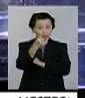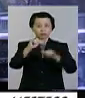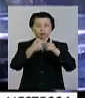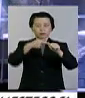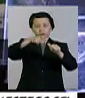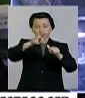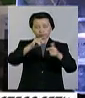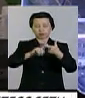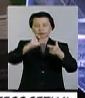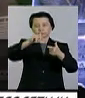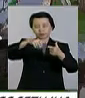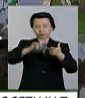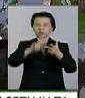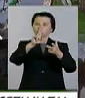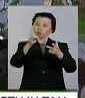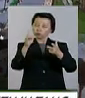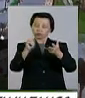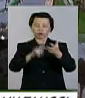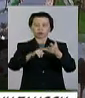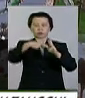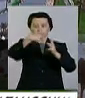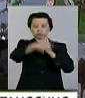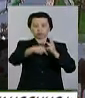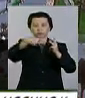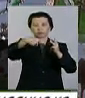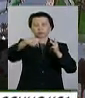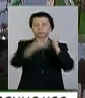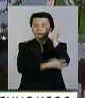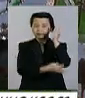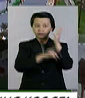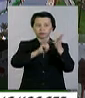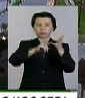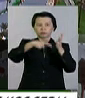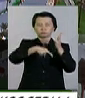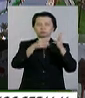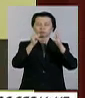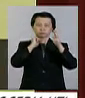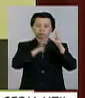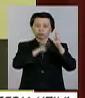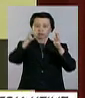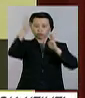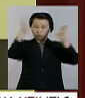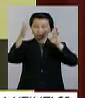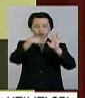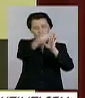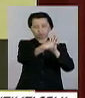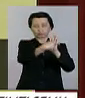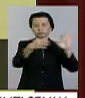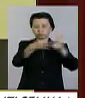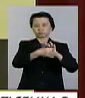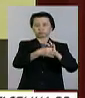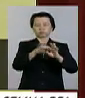Prima SPNB, Uda Holdings Berhad, Projek Perumahan Rakyat Termiskin dan Perumahan Penjawat Awam Satu Malaysia. Beliau